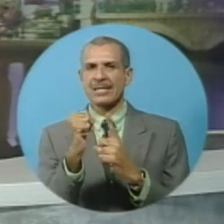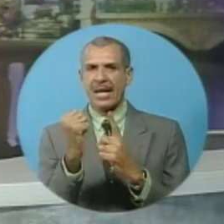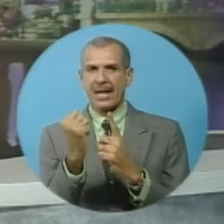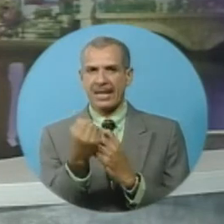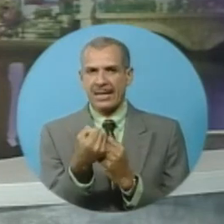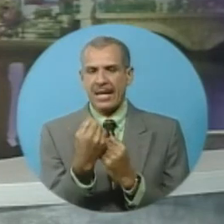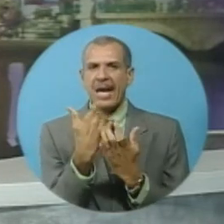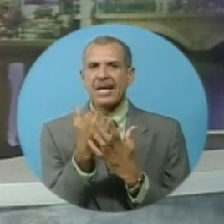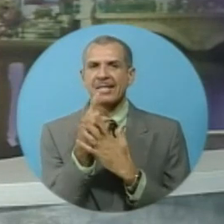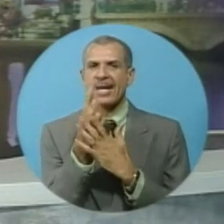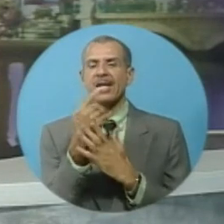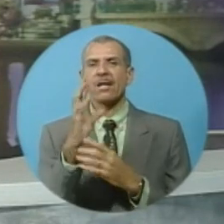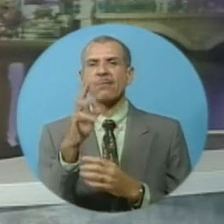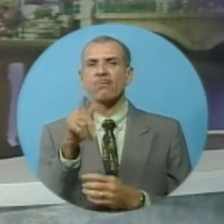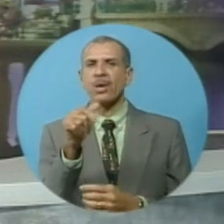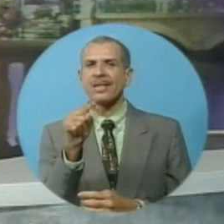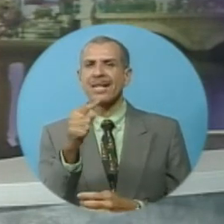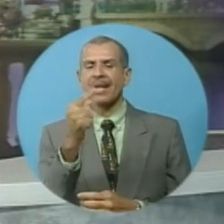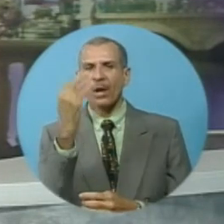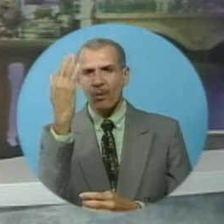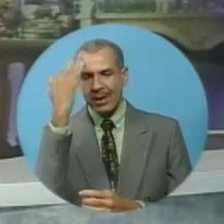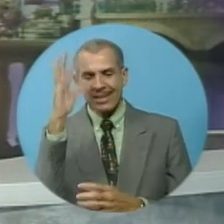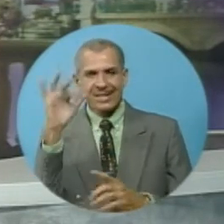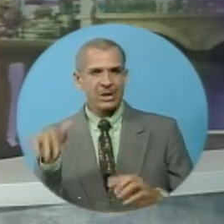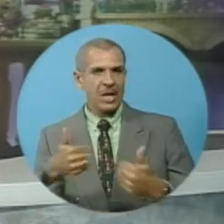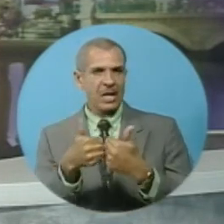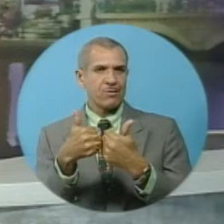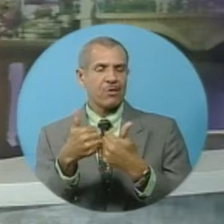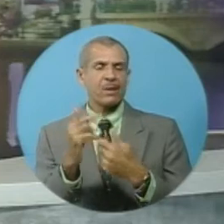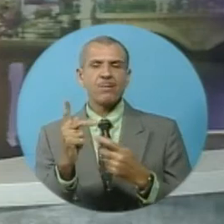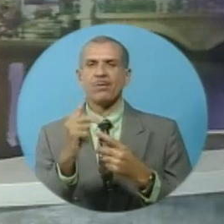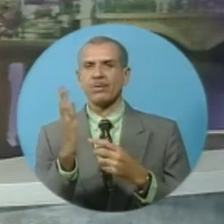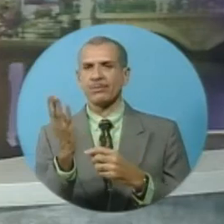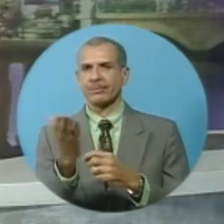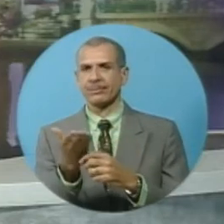says prosthetic awareness is also a challenge for amputees.